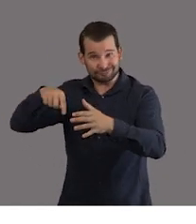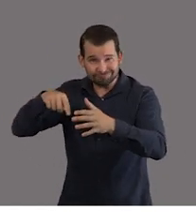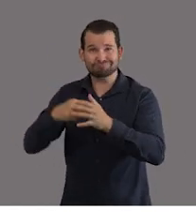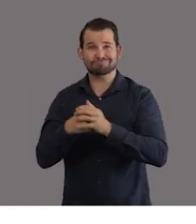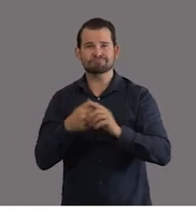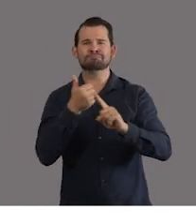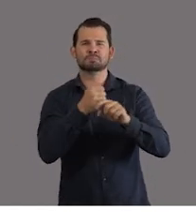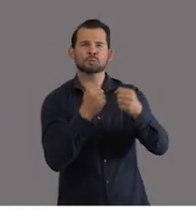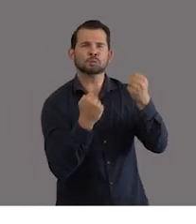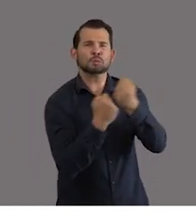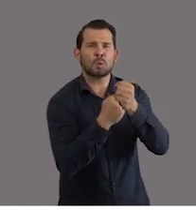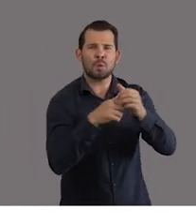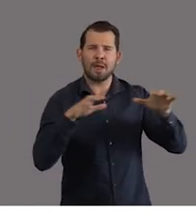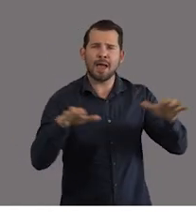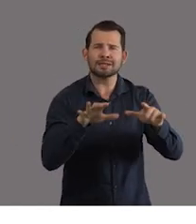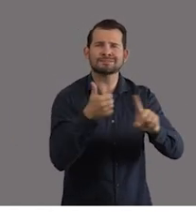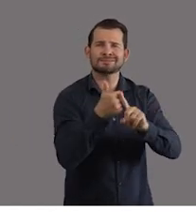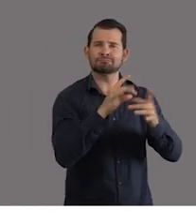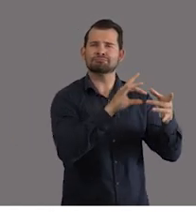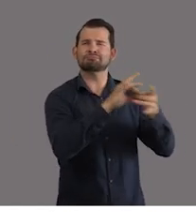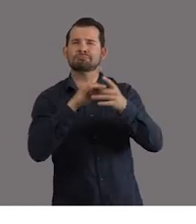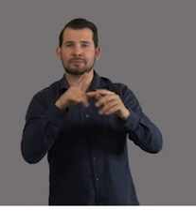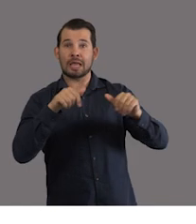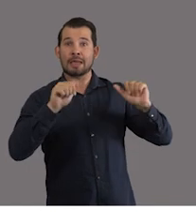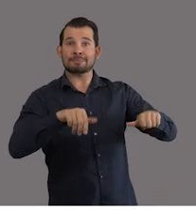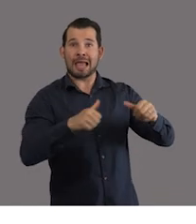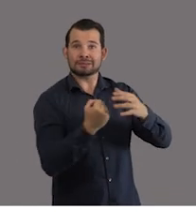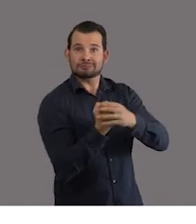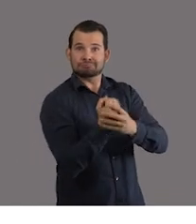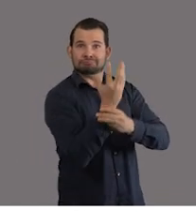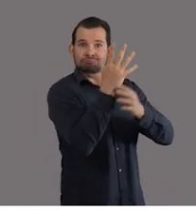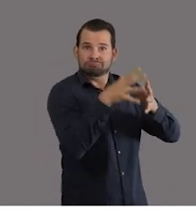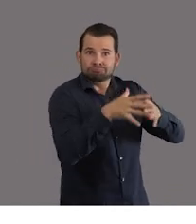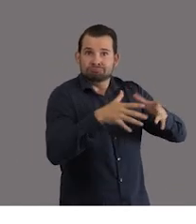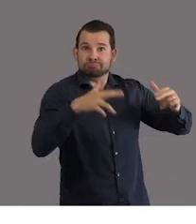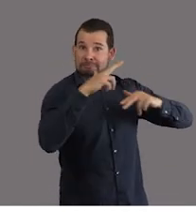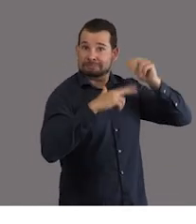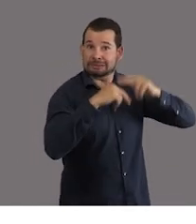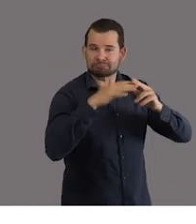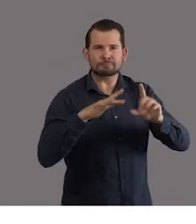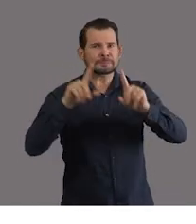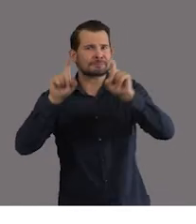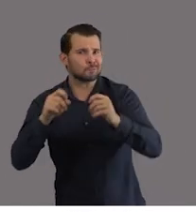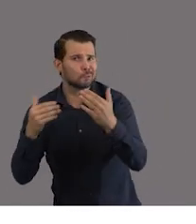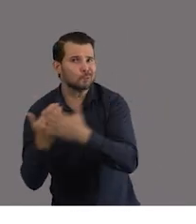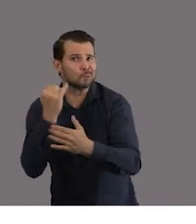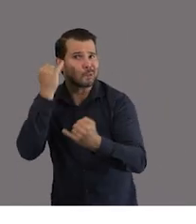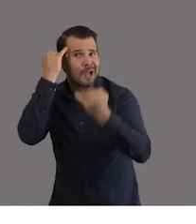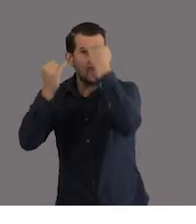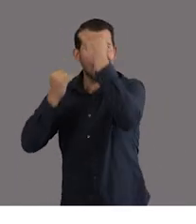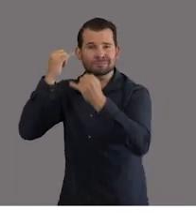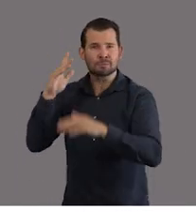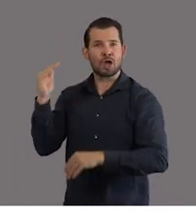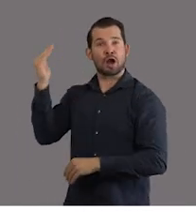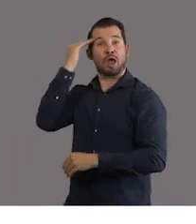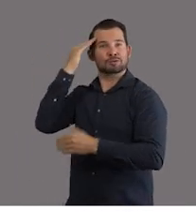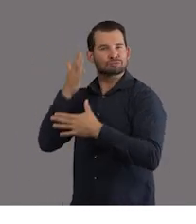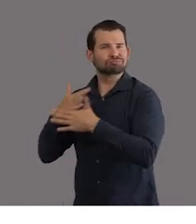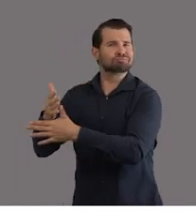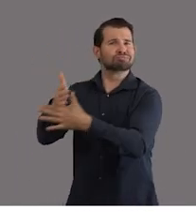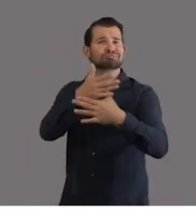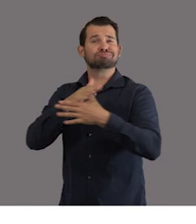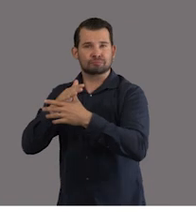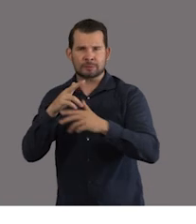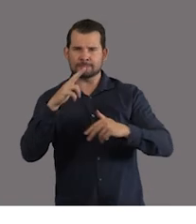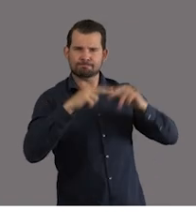to capacity building, testing of new ideas, knowledge sharing, building new networks, and the creation of